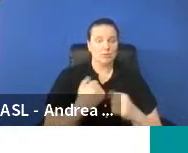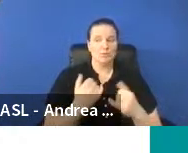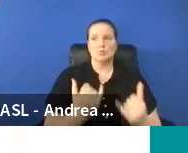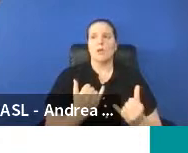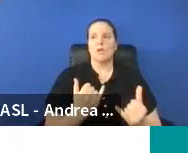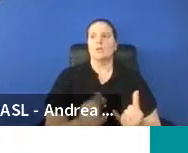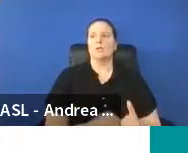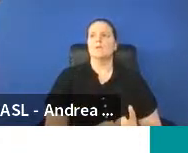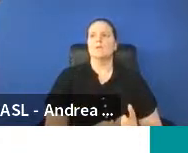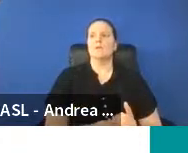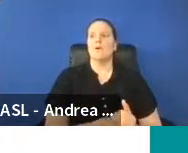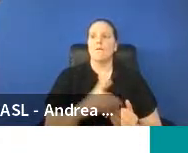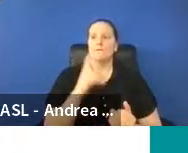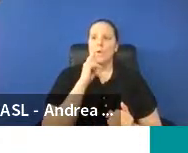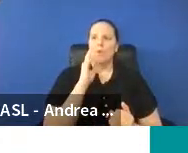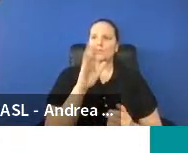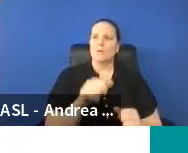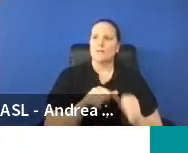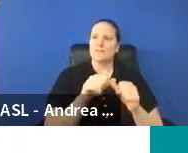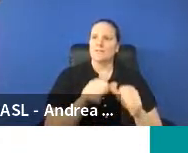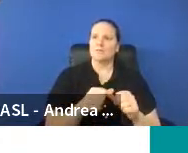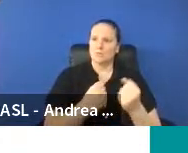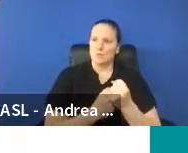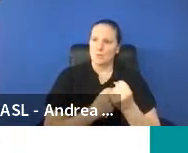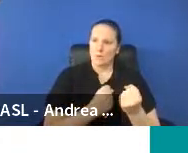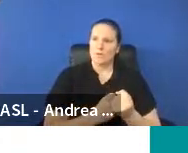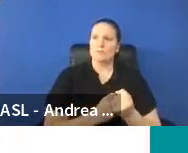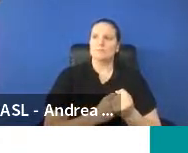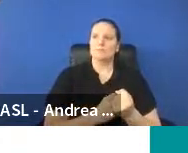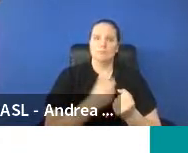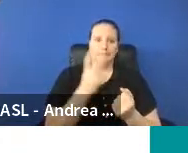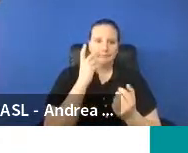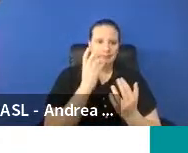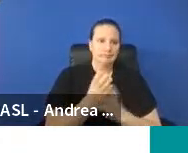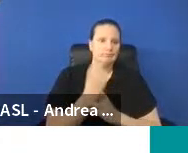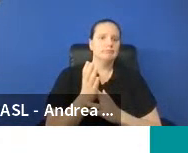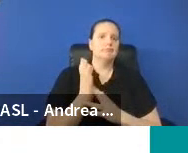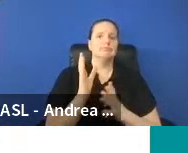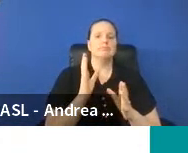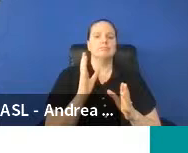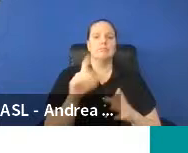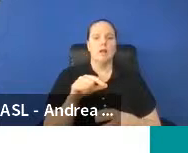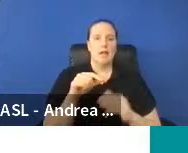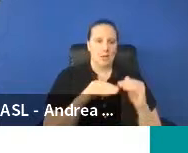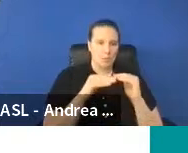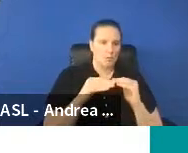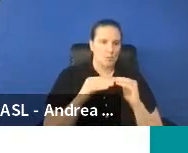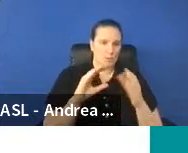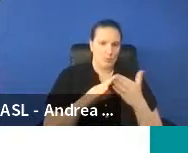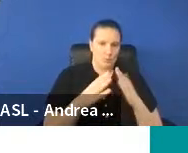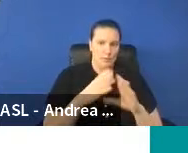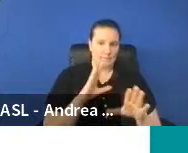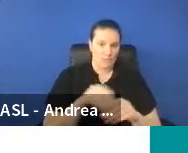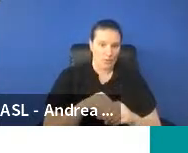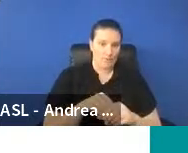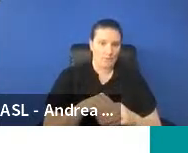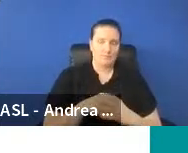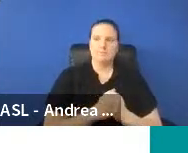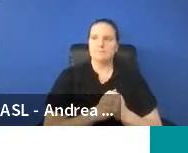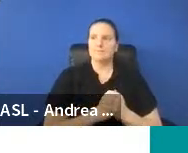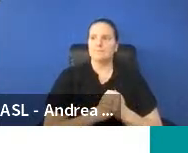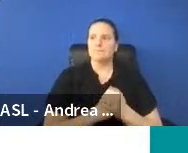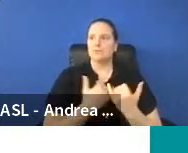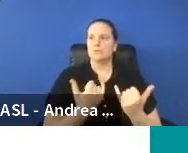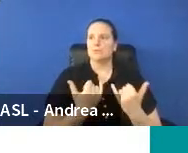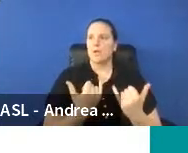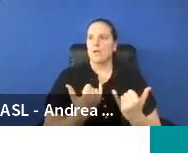also for your continued support and commitment to transparent, authentic, and equitable community engagement. Presenting with